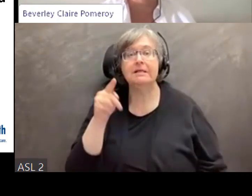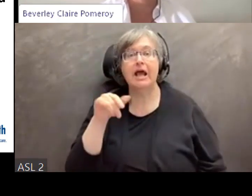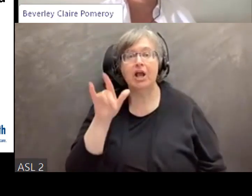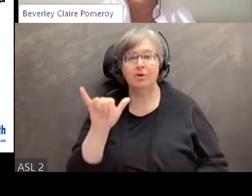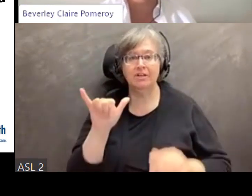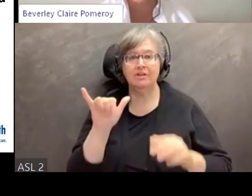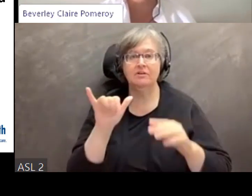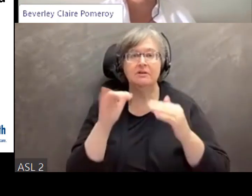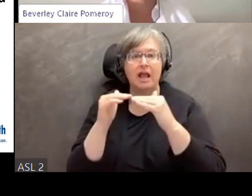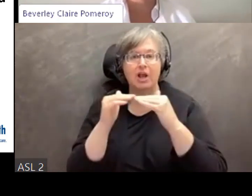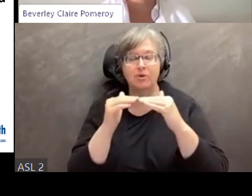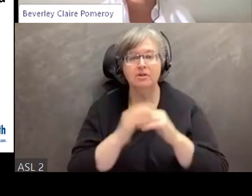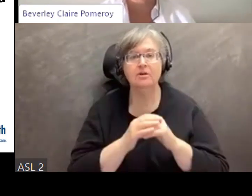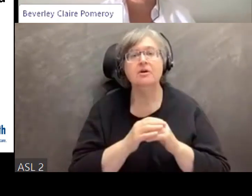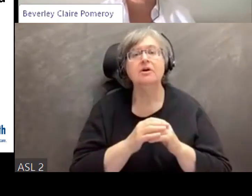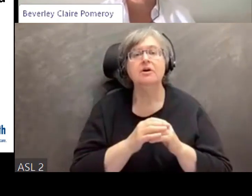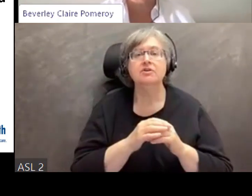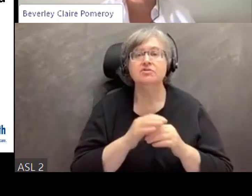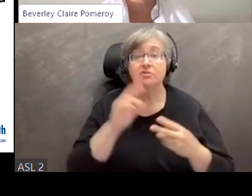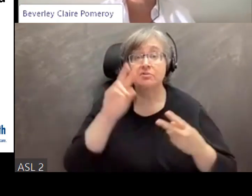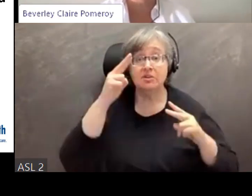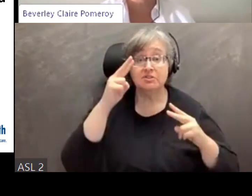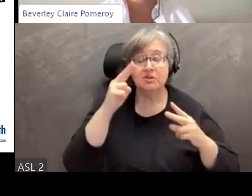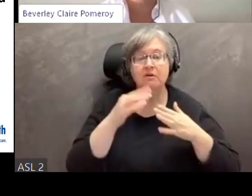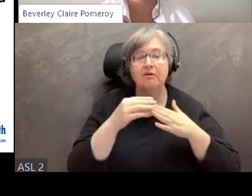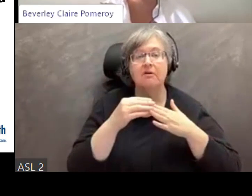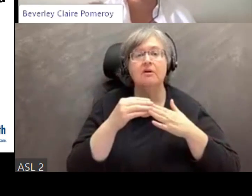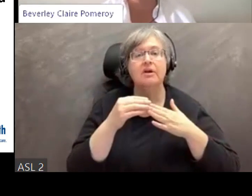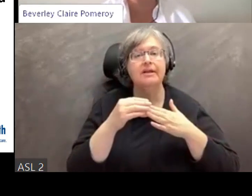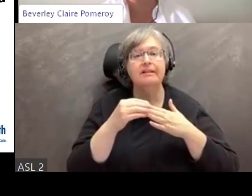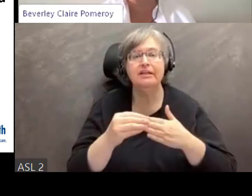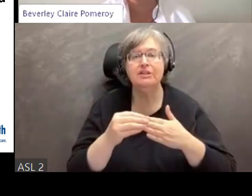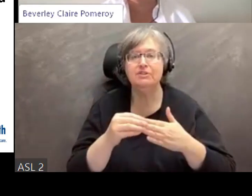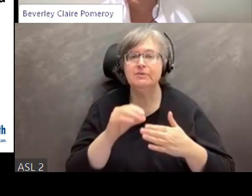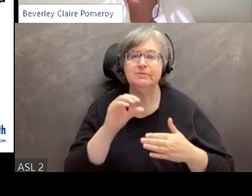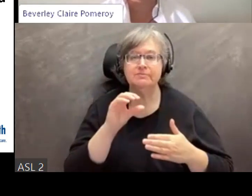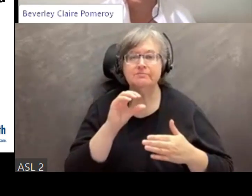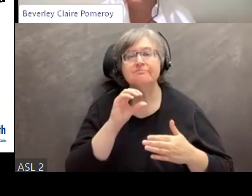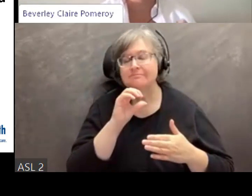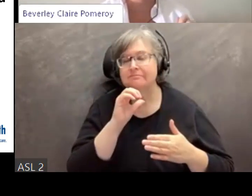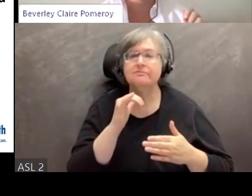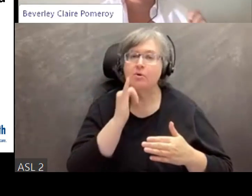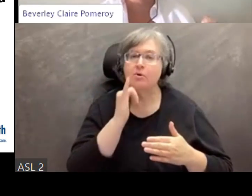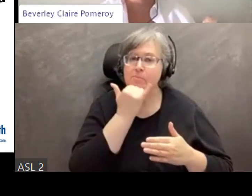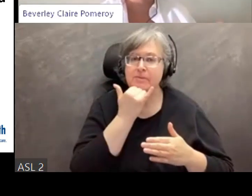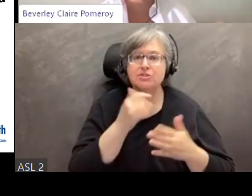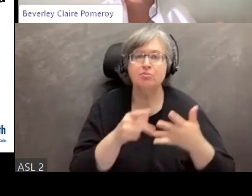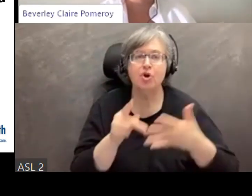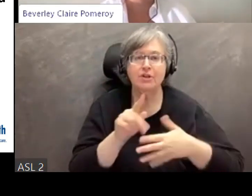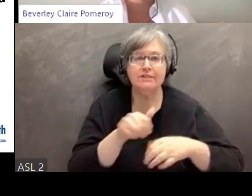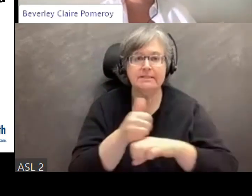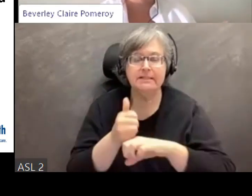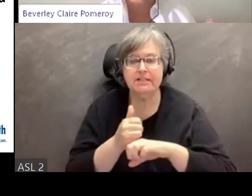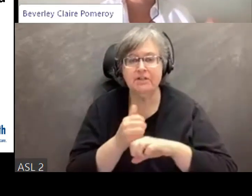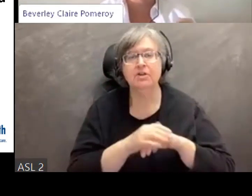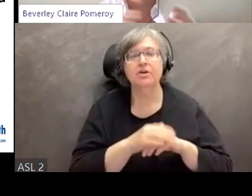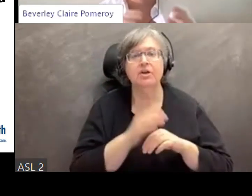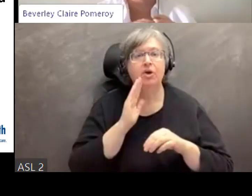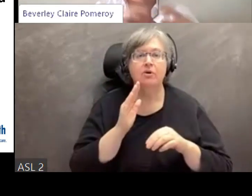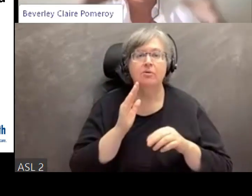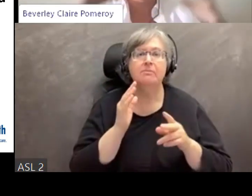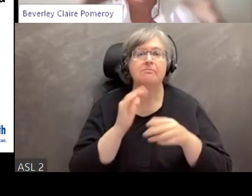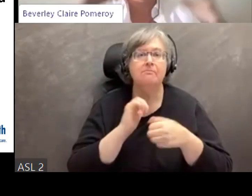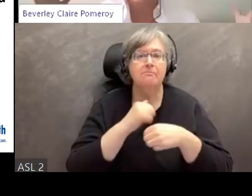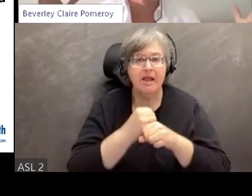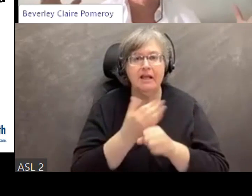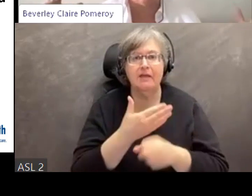our work, as misunderstandings lead to misdirected priority setting, and again, leave inequities unaddressed, or worse, quite